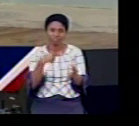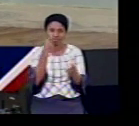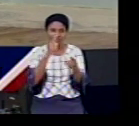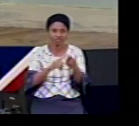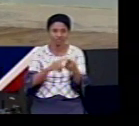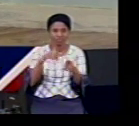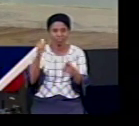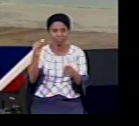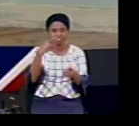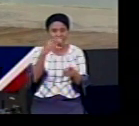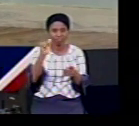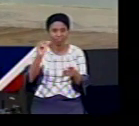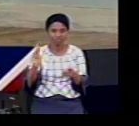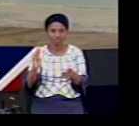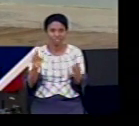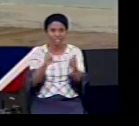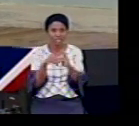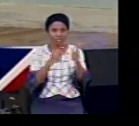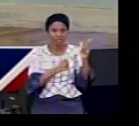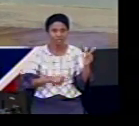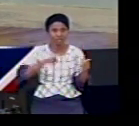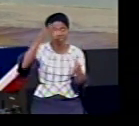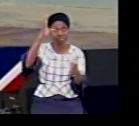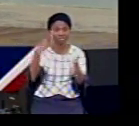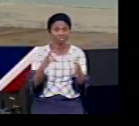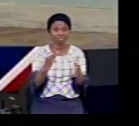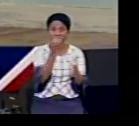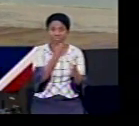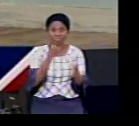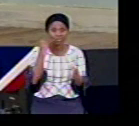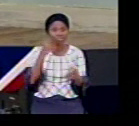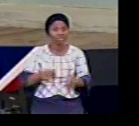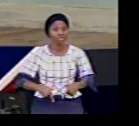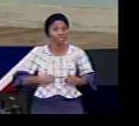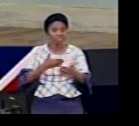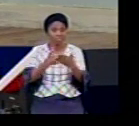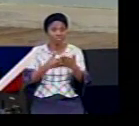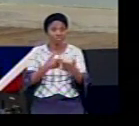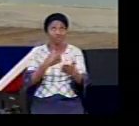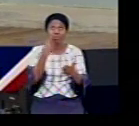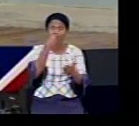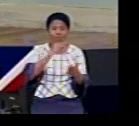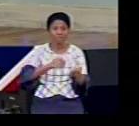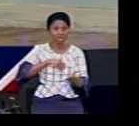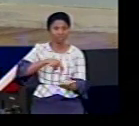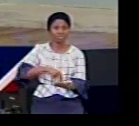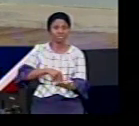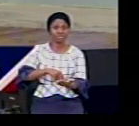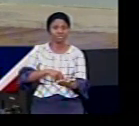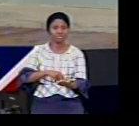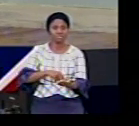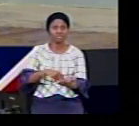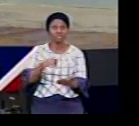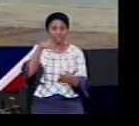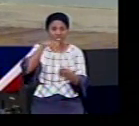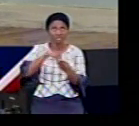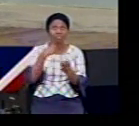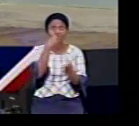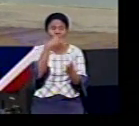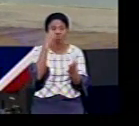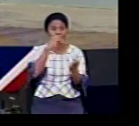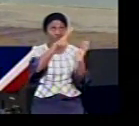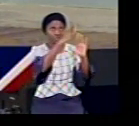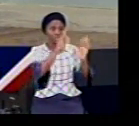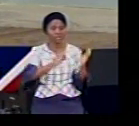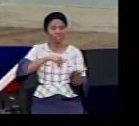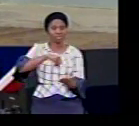God of Israel liveth, before whom I stand, in whose presence I stand,